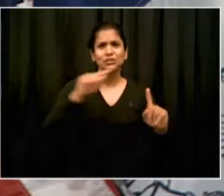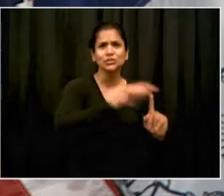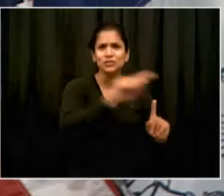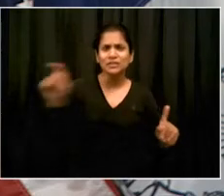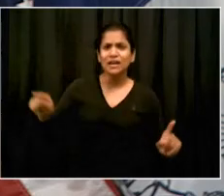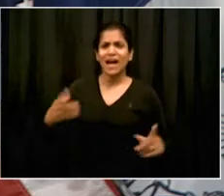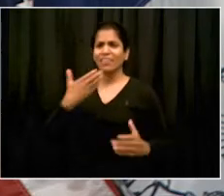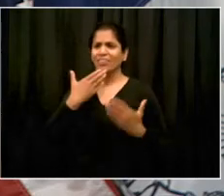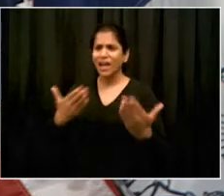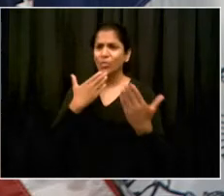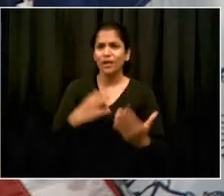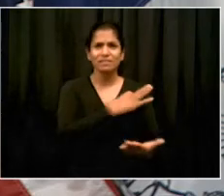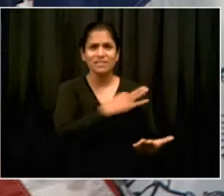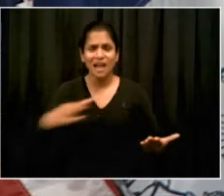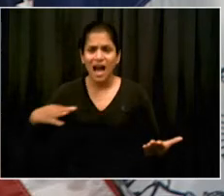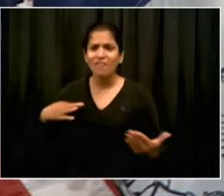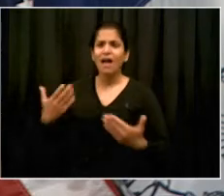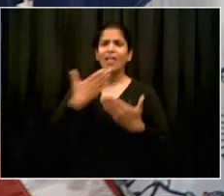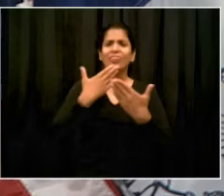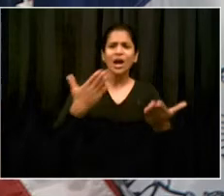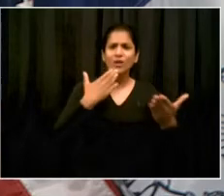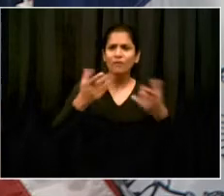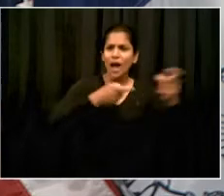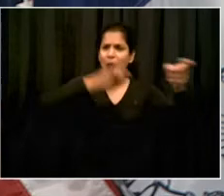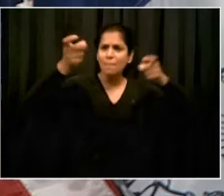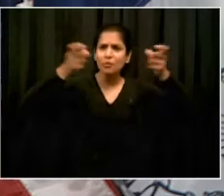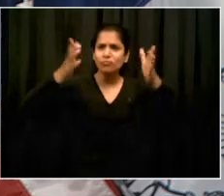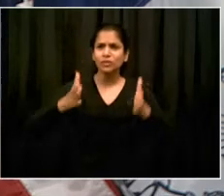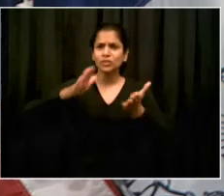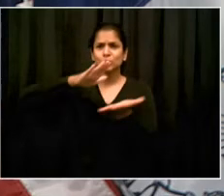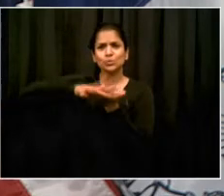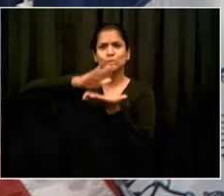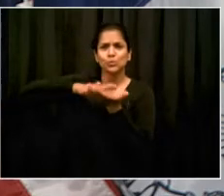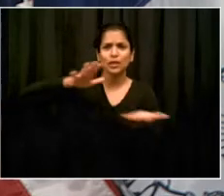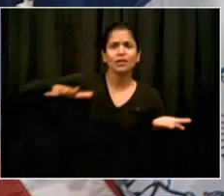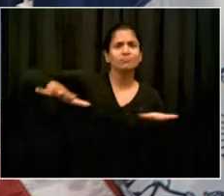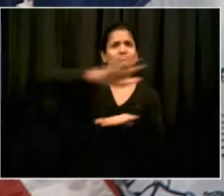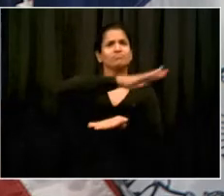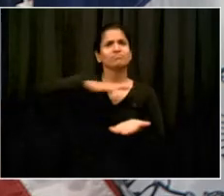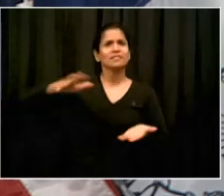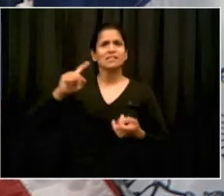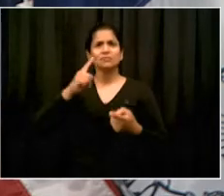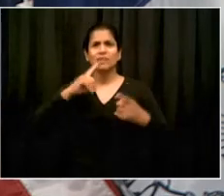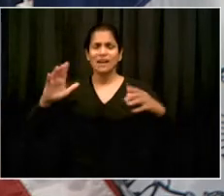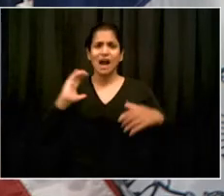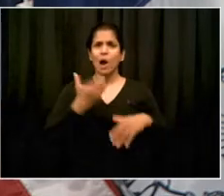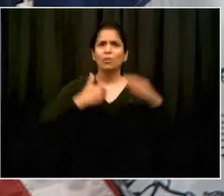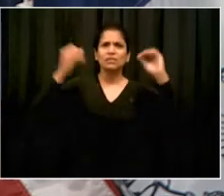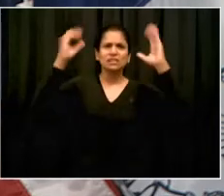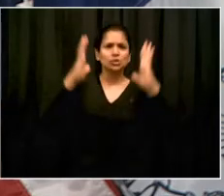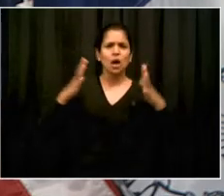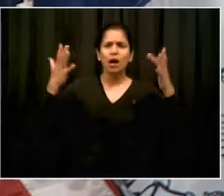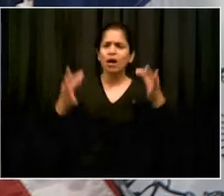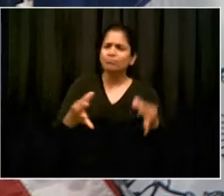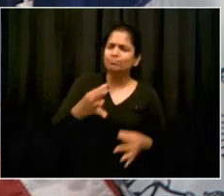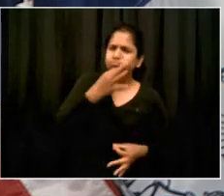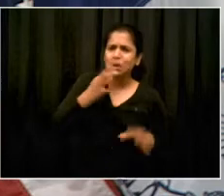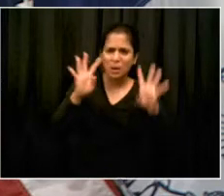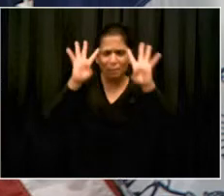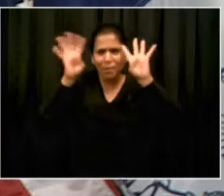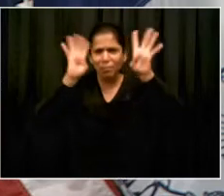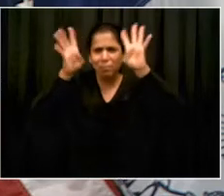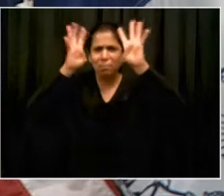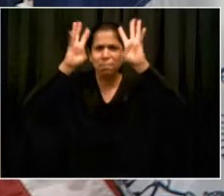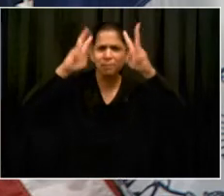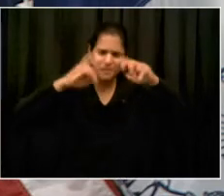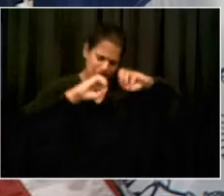make it work, a lot of creativity. We've seen tremendous creativity at the school level. And let's be honest, the first days will